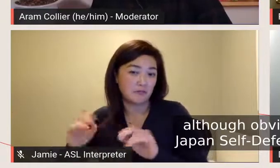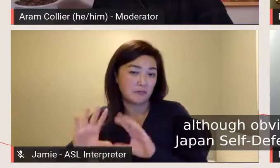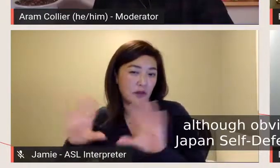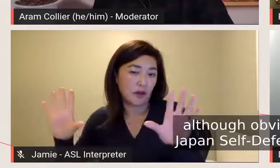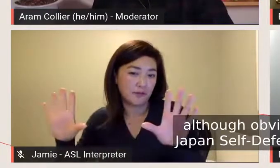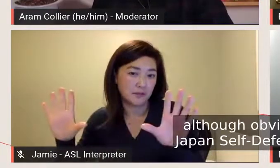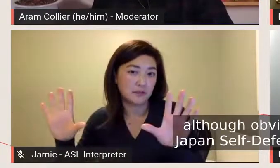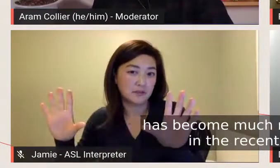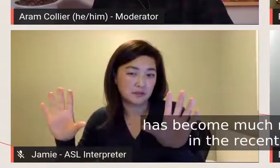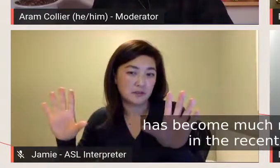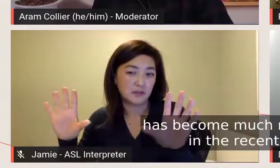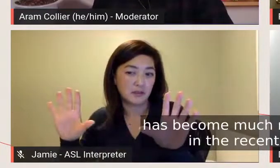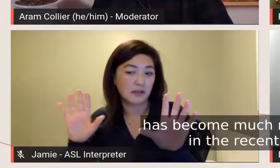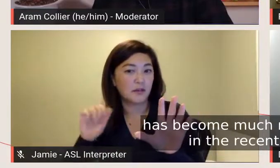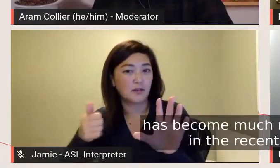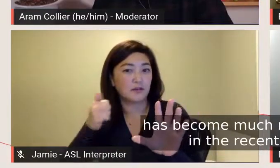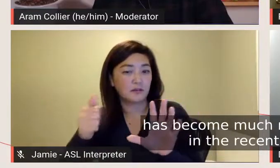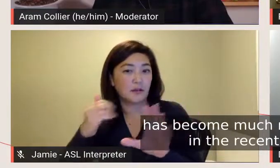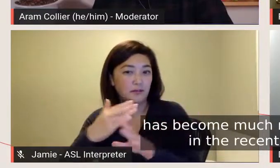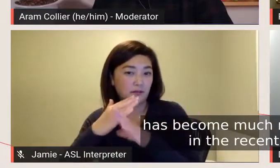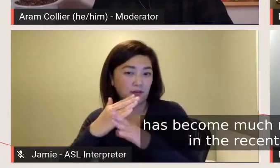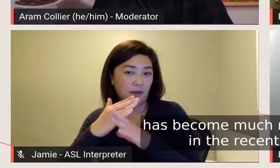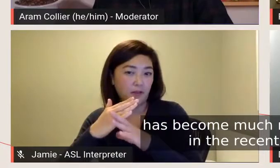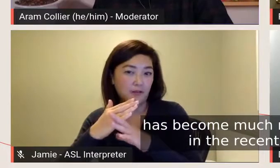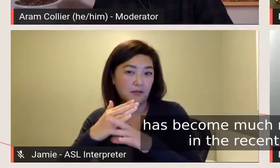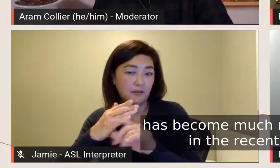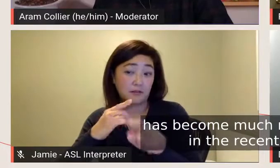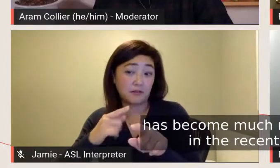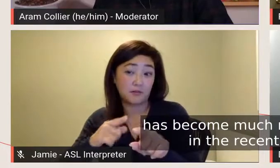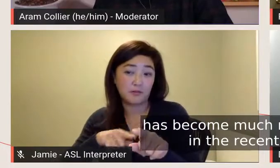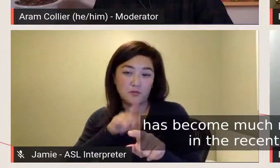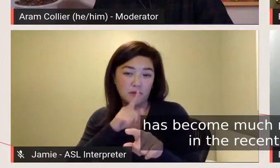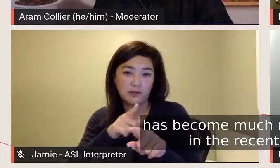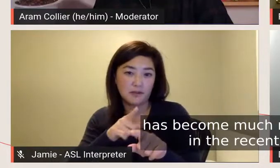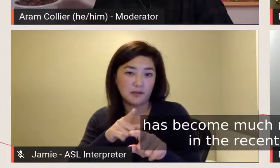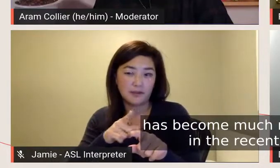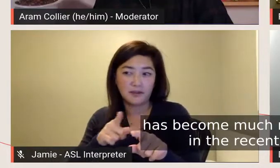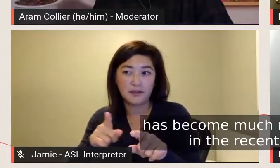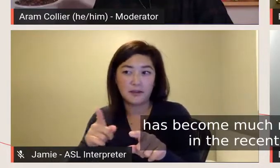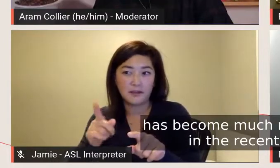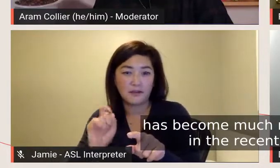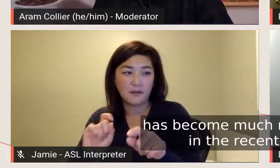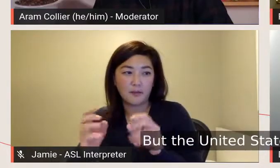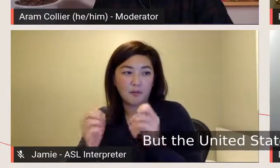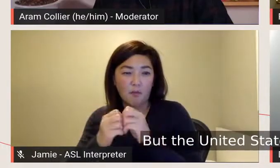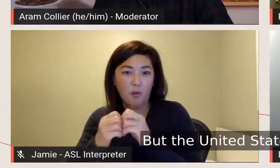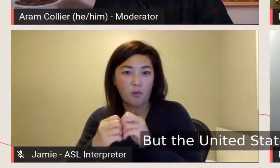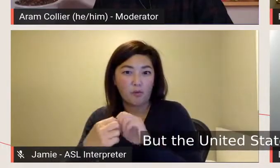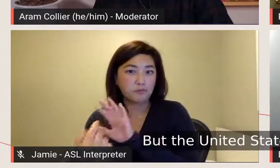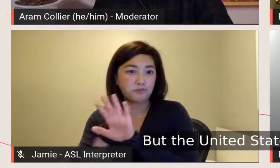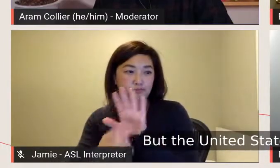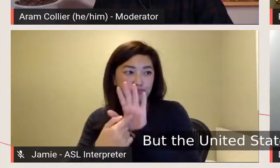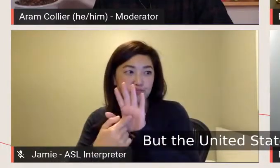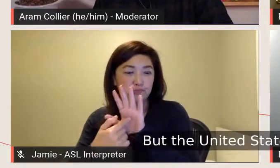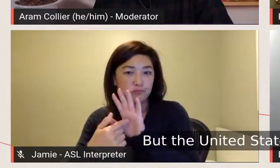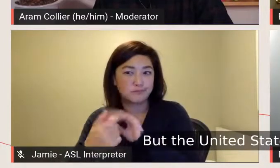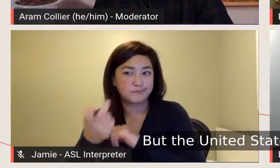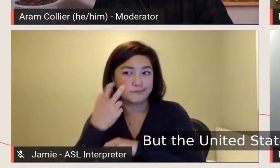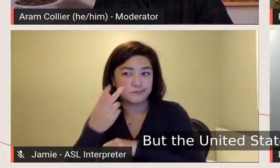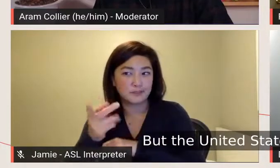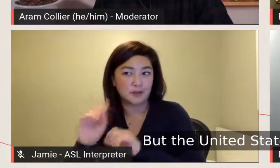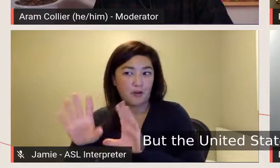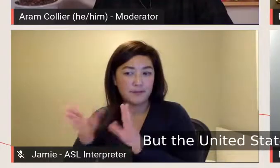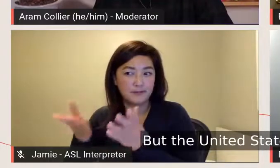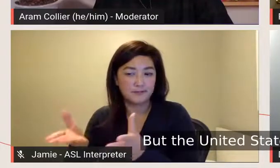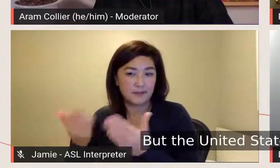Japan Self-Defense Force has become much more proactive in the recent decade. But, the United States